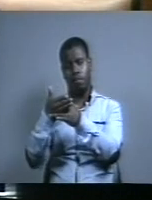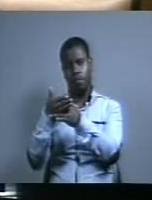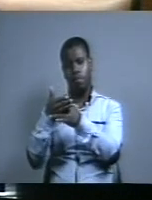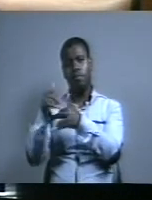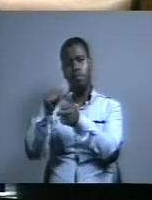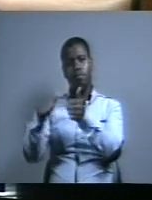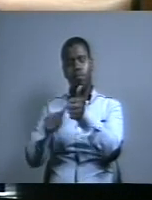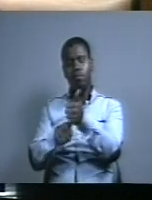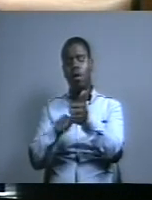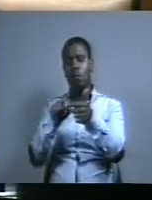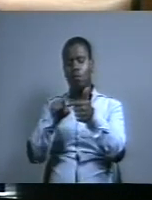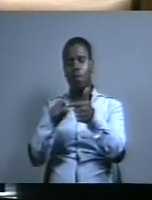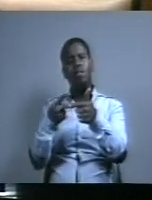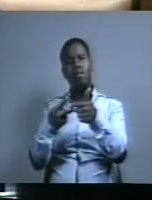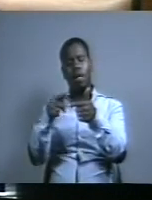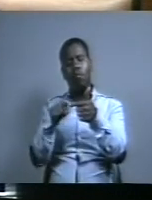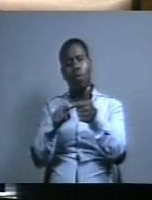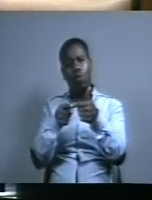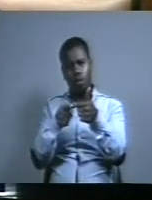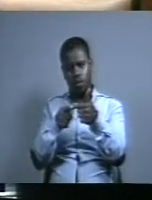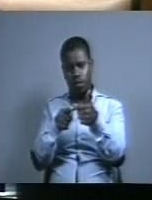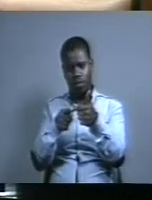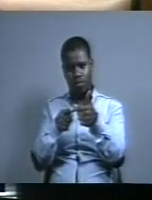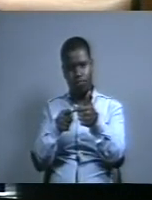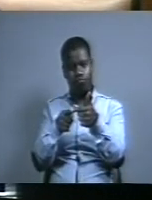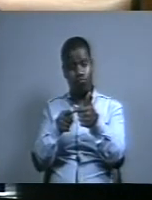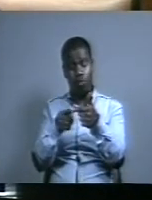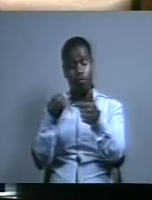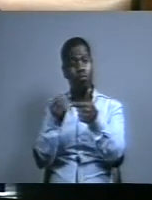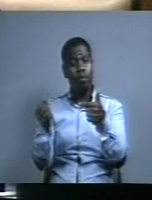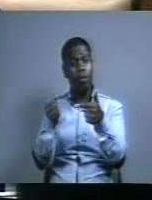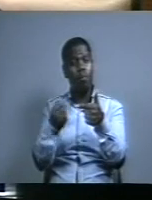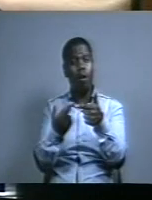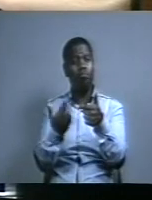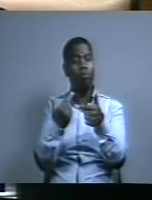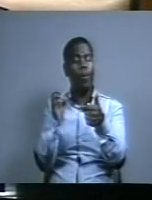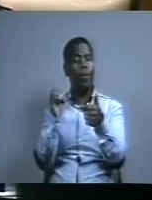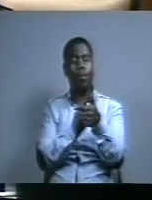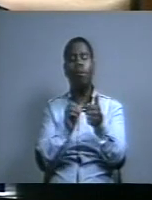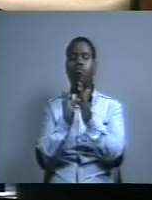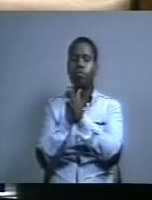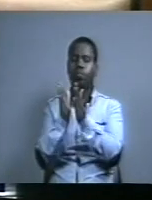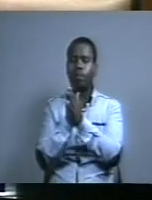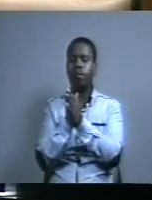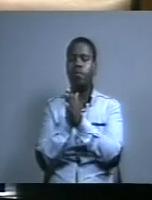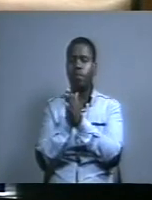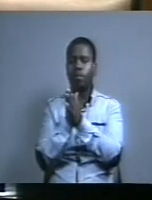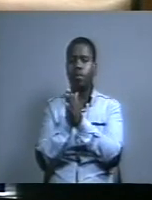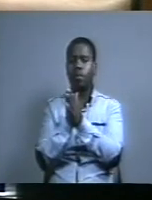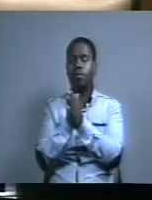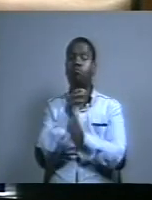my second point on the point of order was not addressed, and I would like the Minister to withdraw